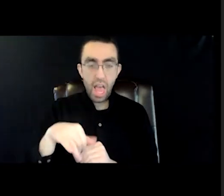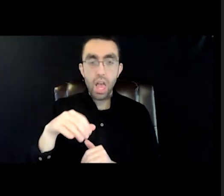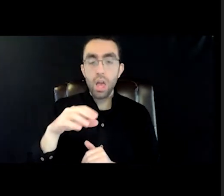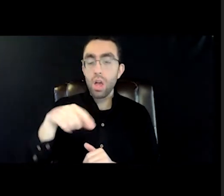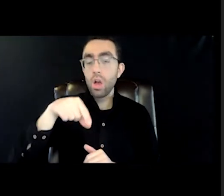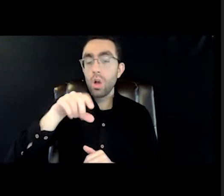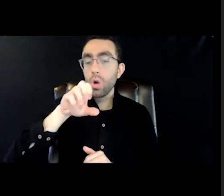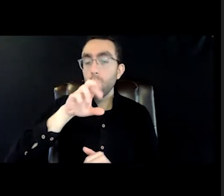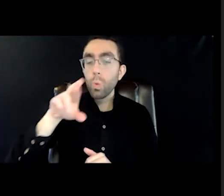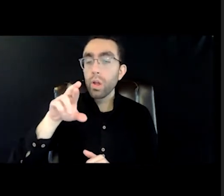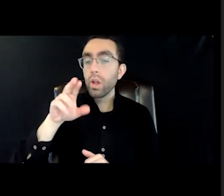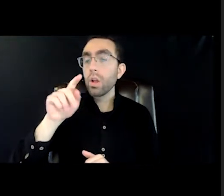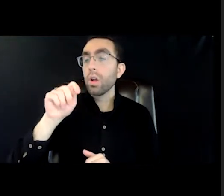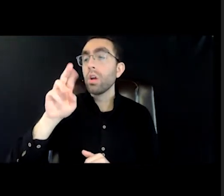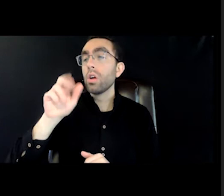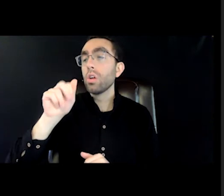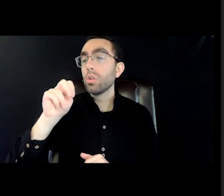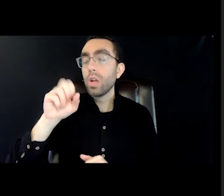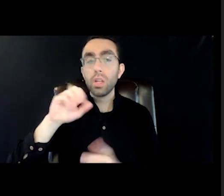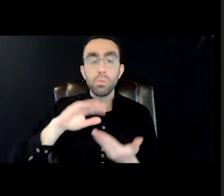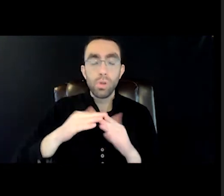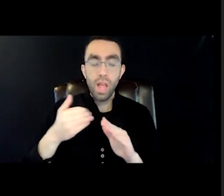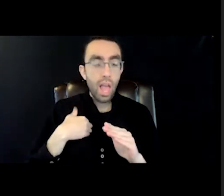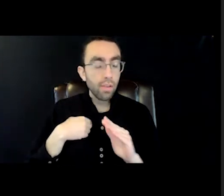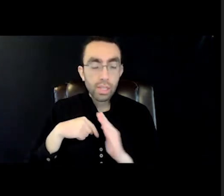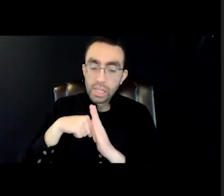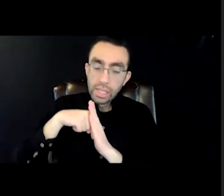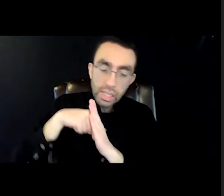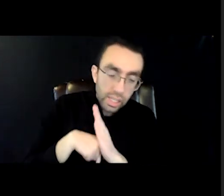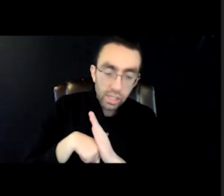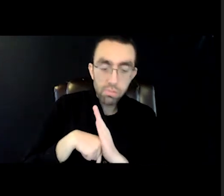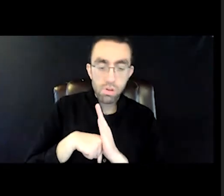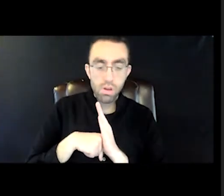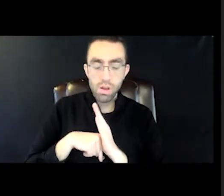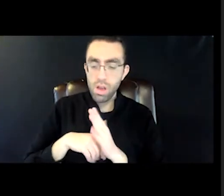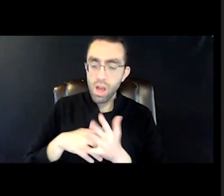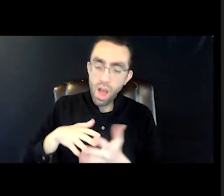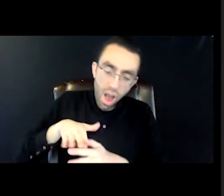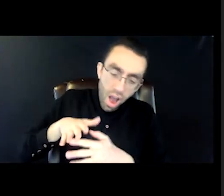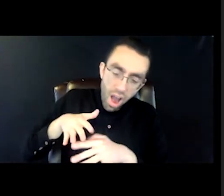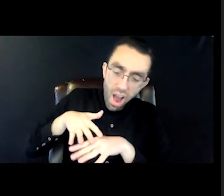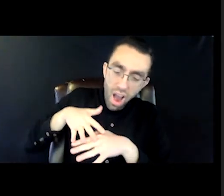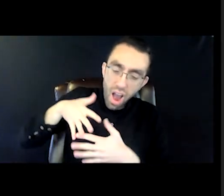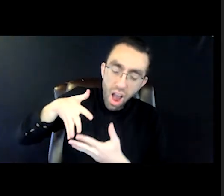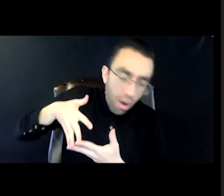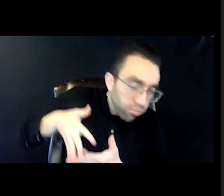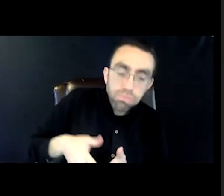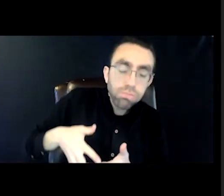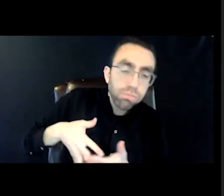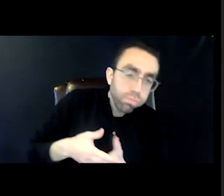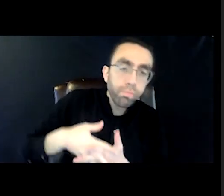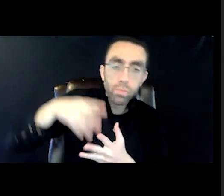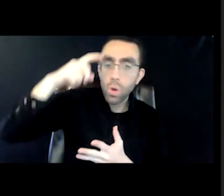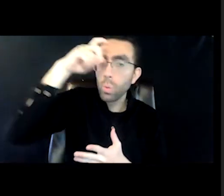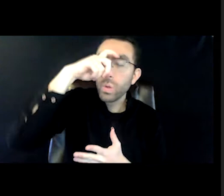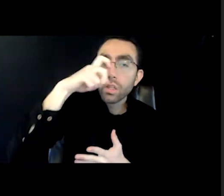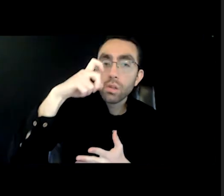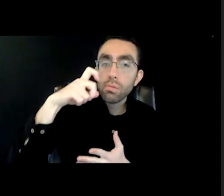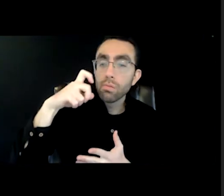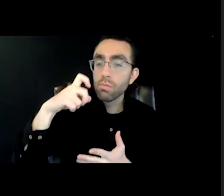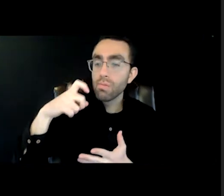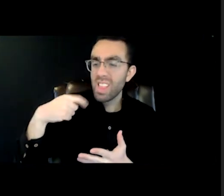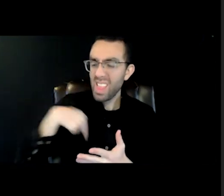have around building resilient and caring and compassionate systems of response in the face